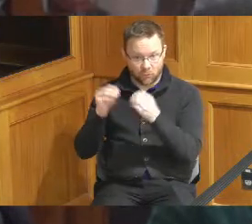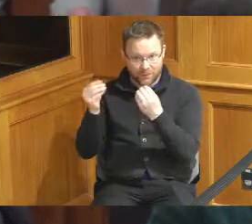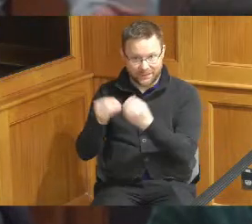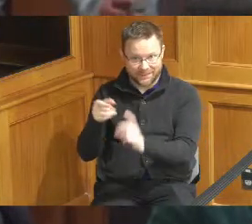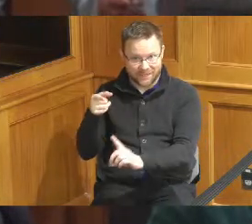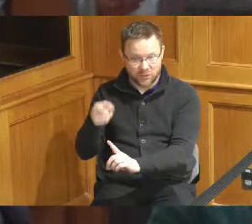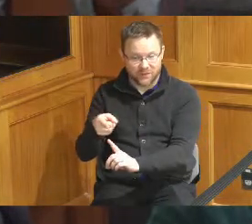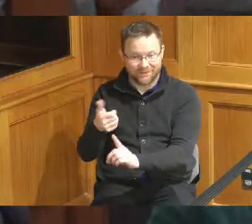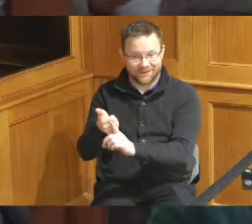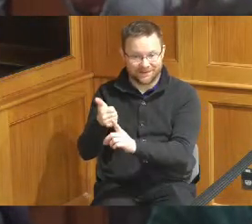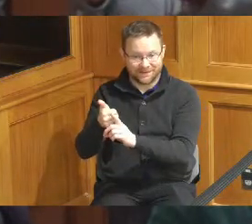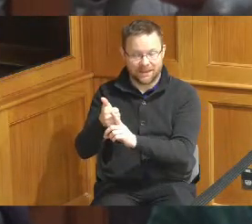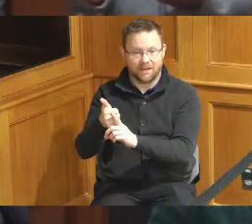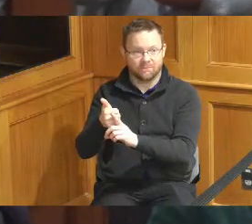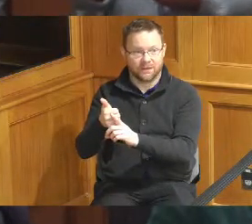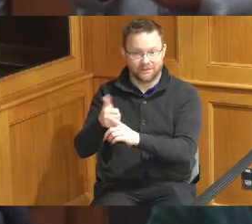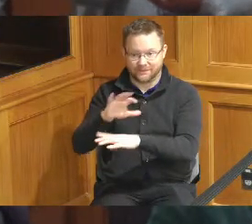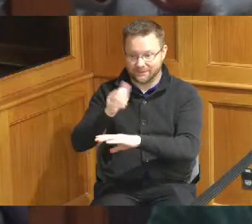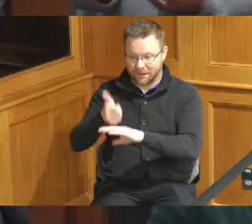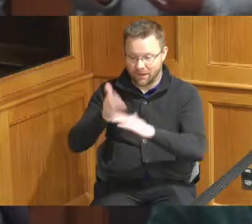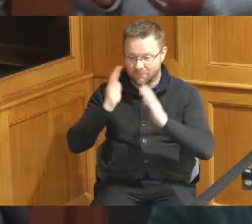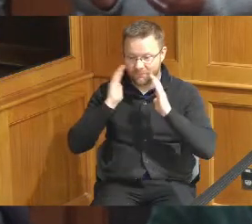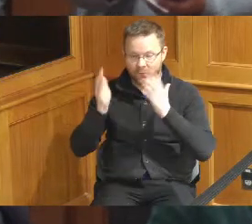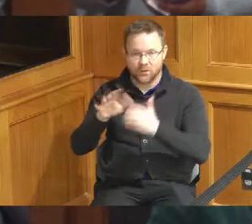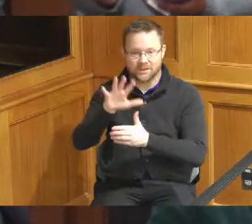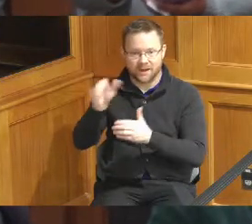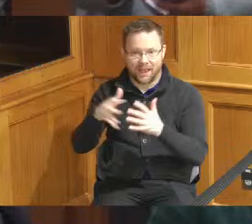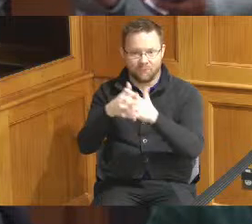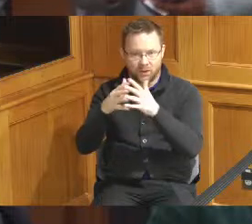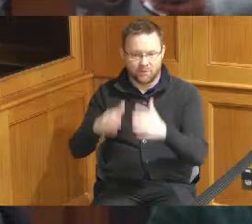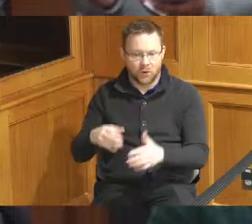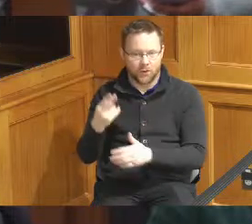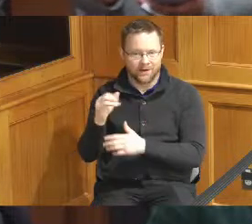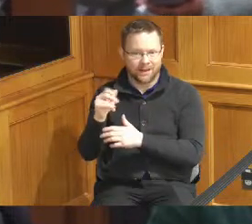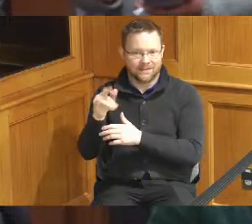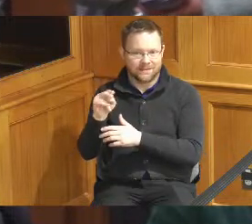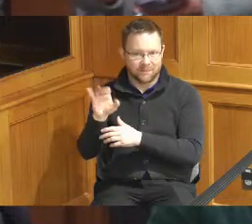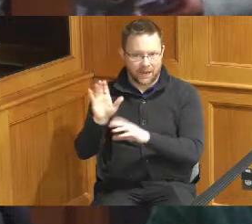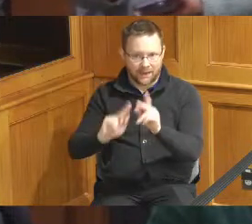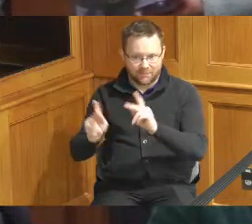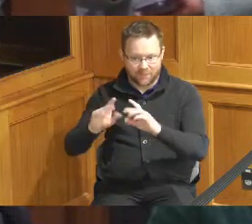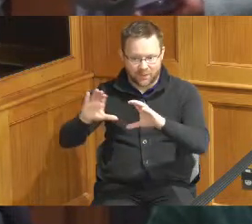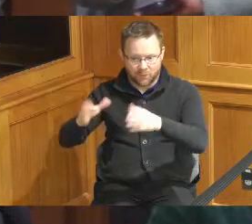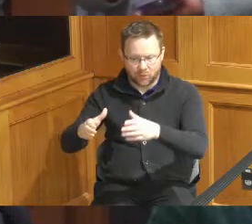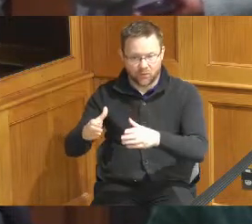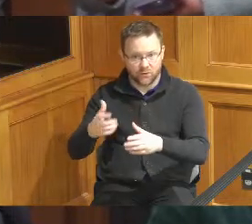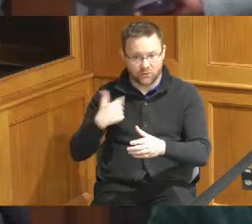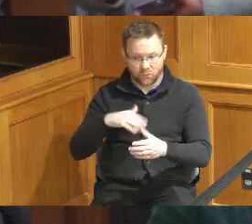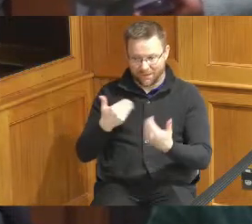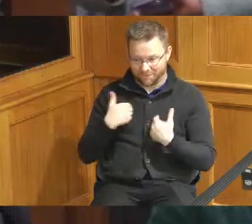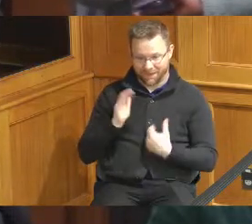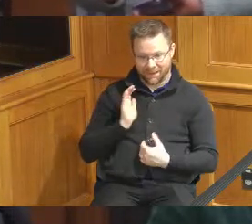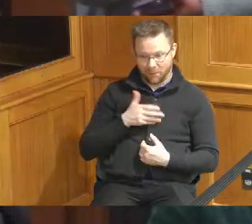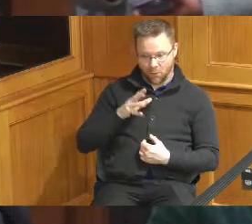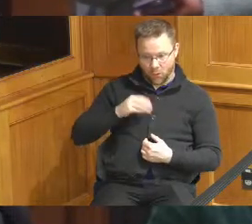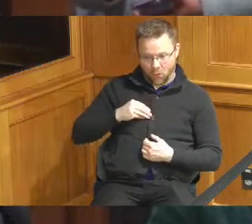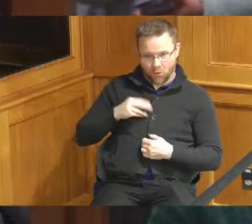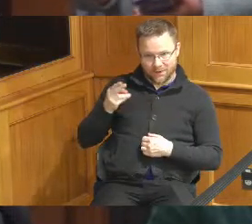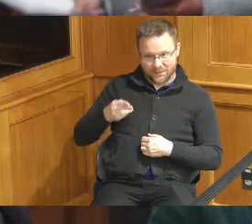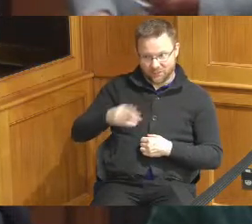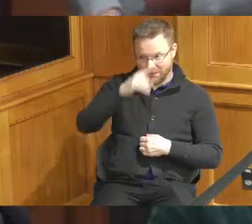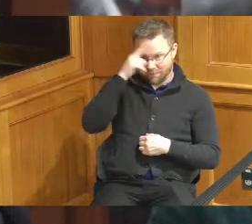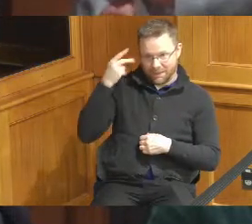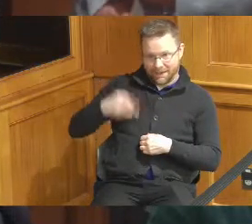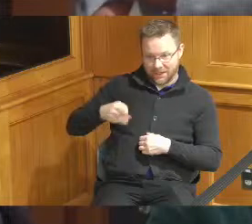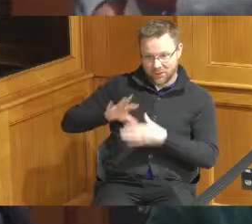organization that was designed for African Americans and Hispanic. So we have our own history, Black history, as it relates